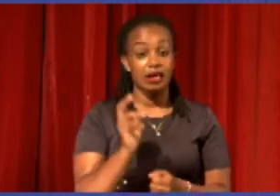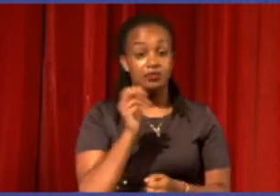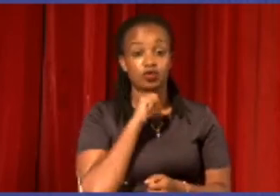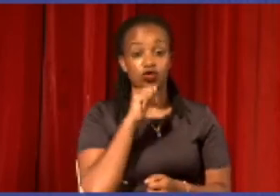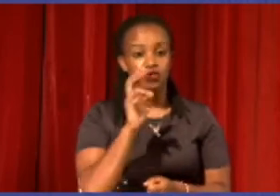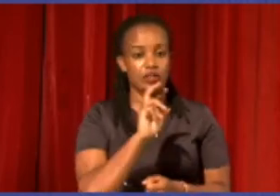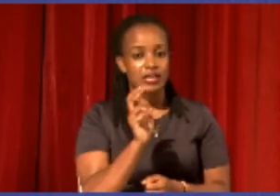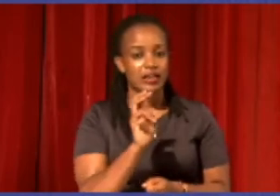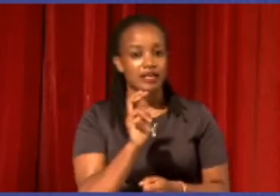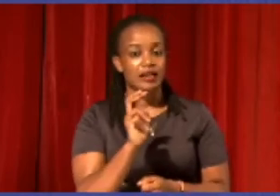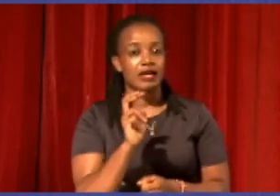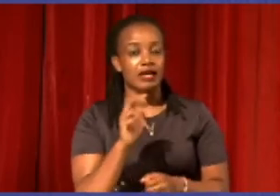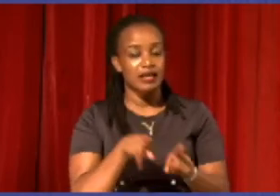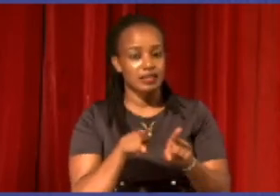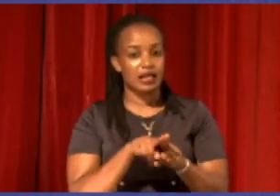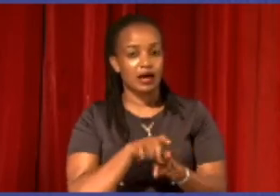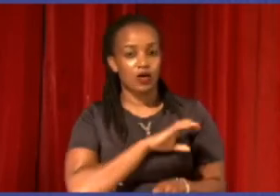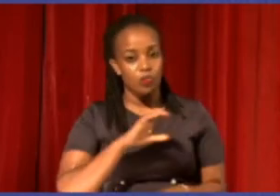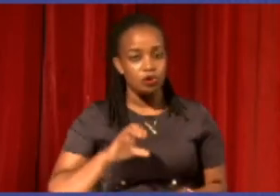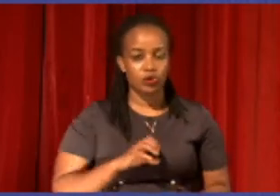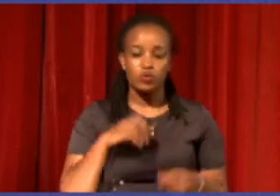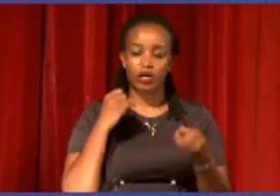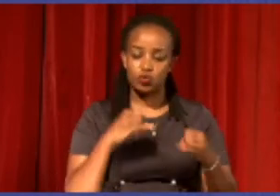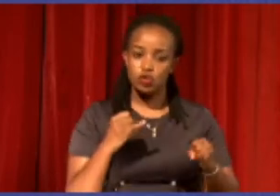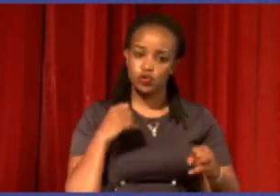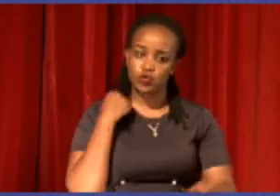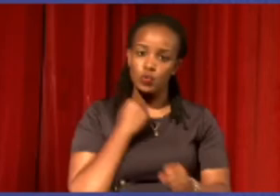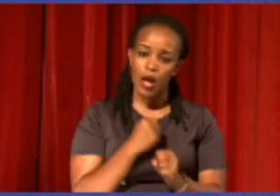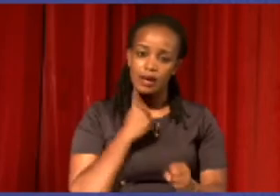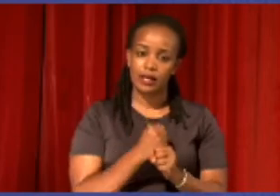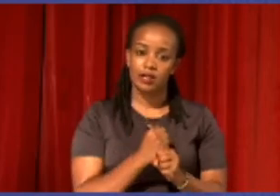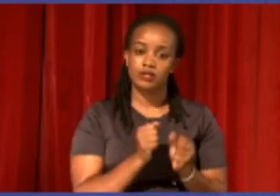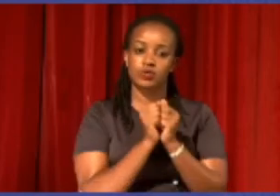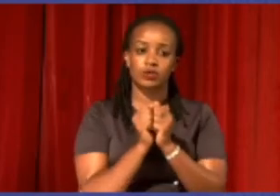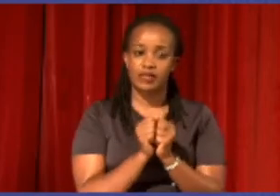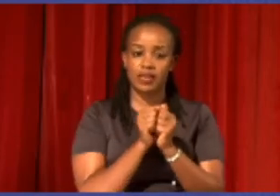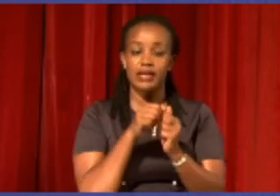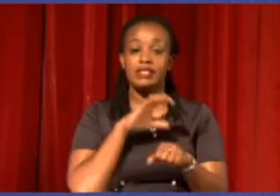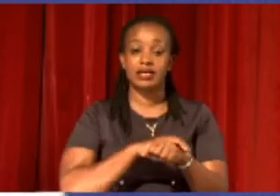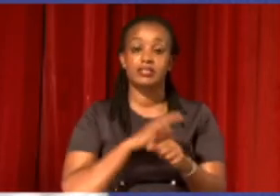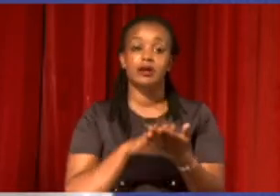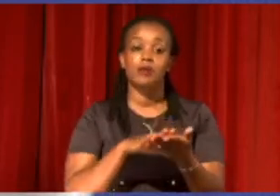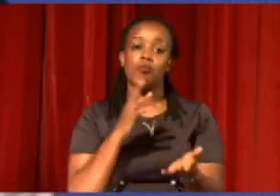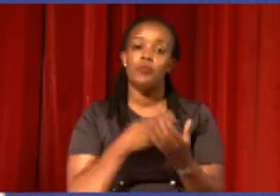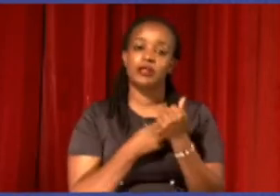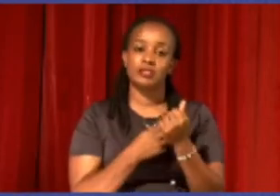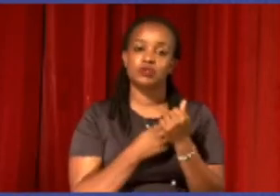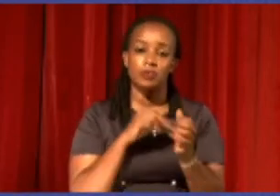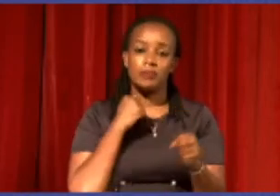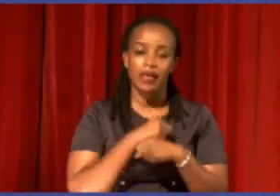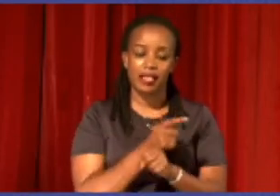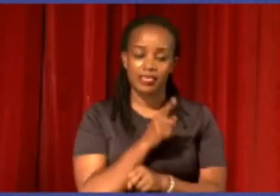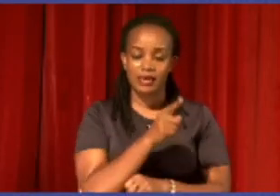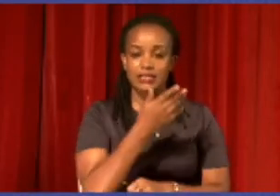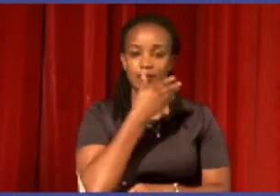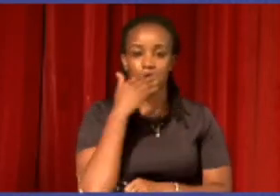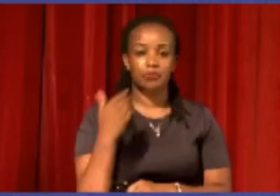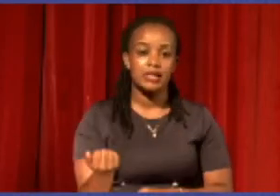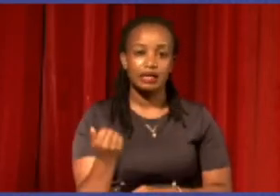commission, we are working very hard to bring in as many partners as possible into the process to make this even a better